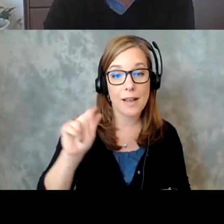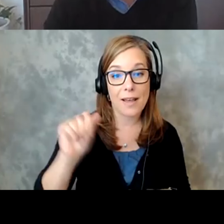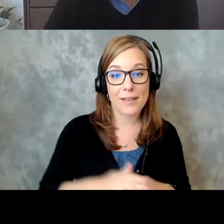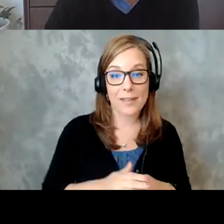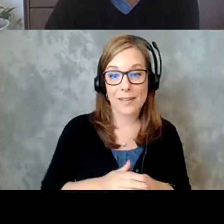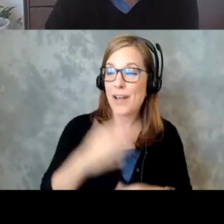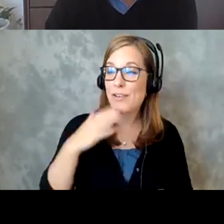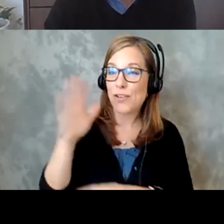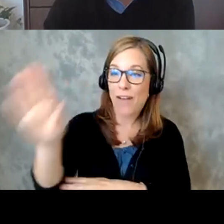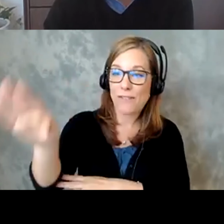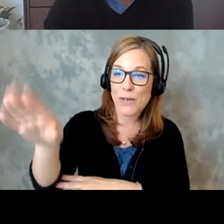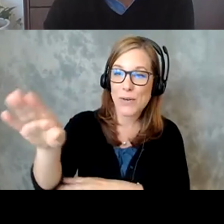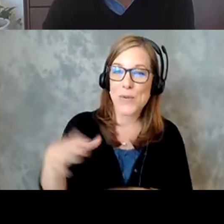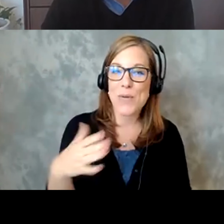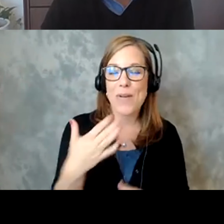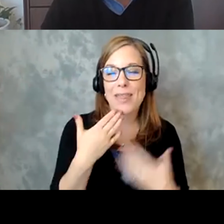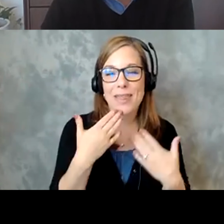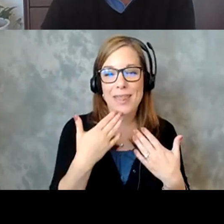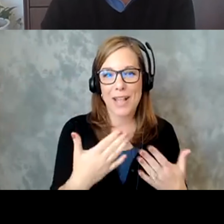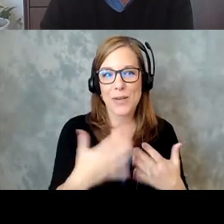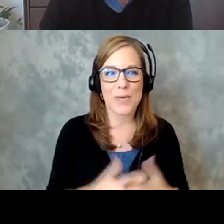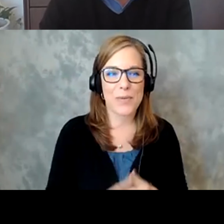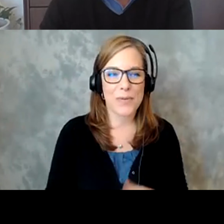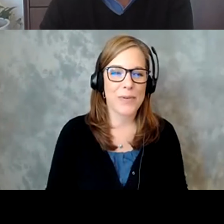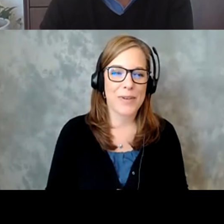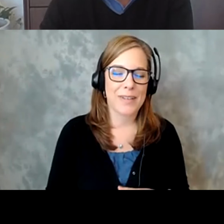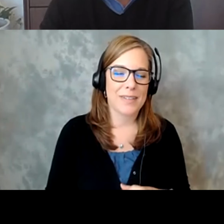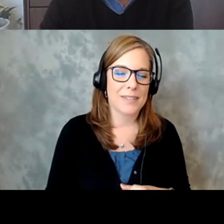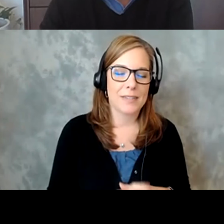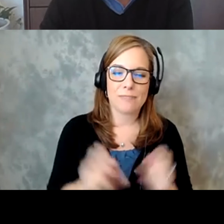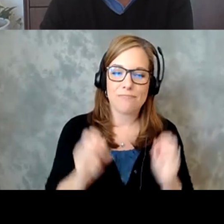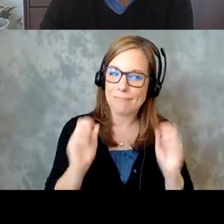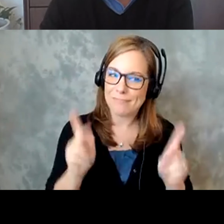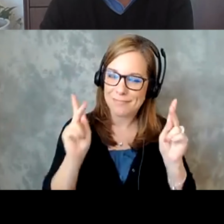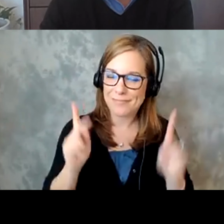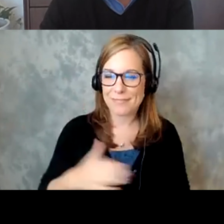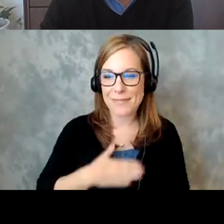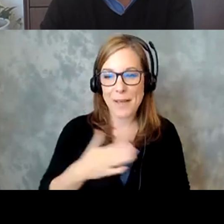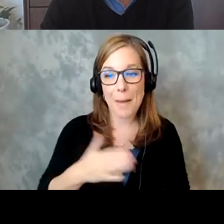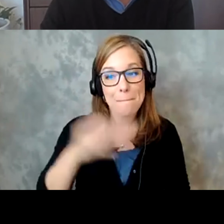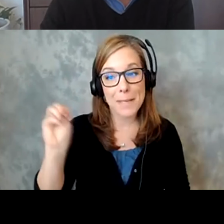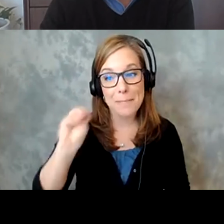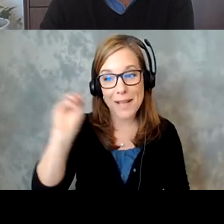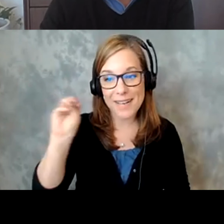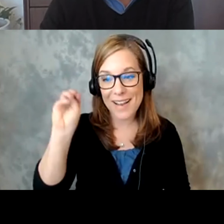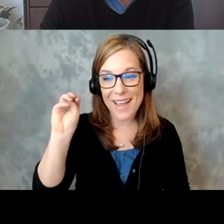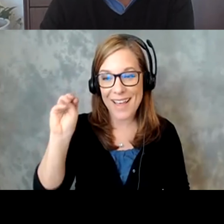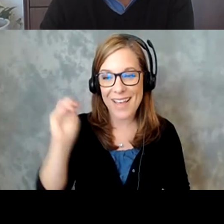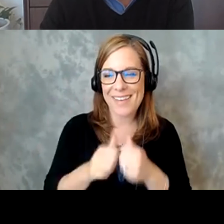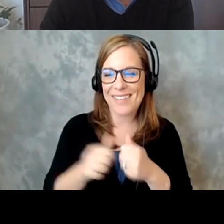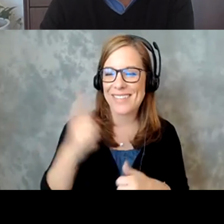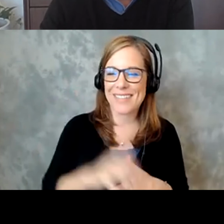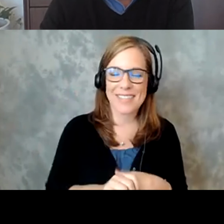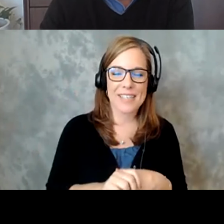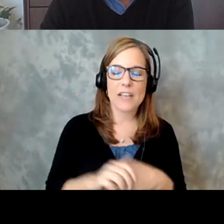Good afternoon, thank you. All right, happy Monday, everyone. So I wanted to share a little